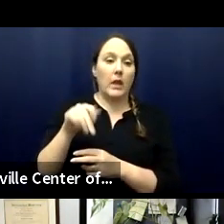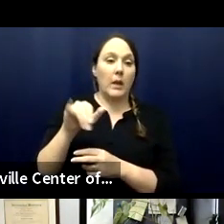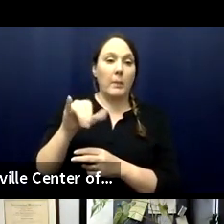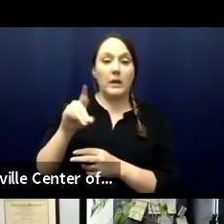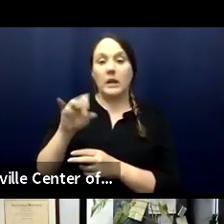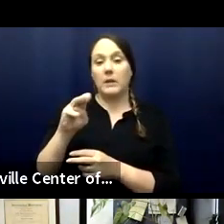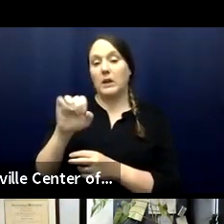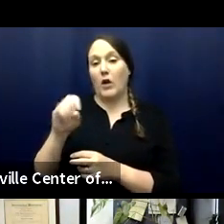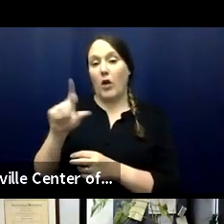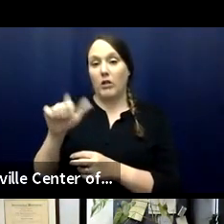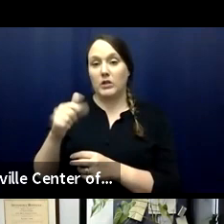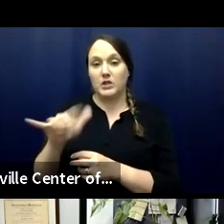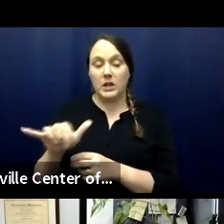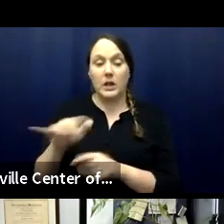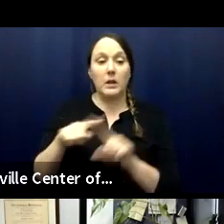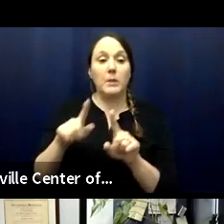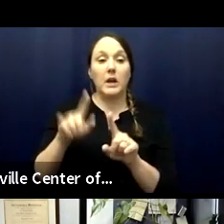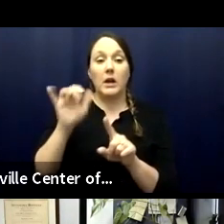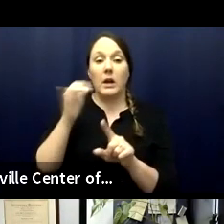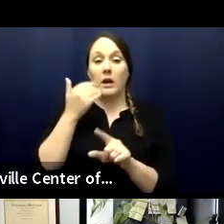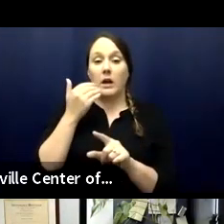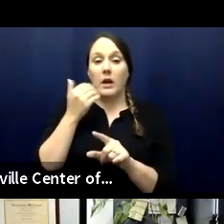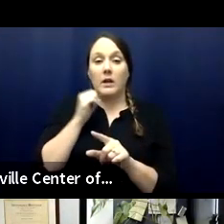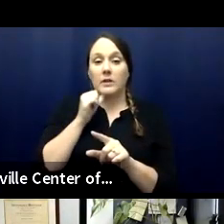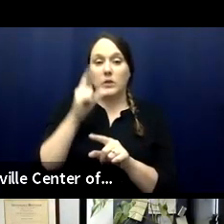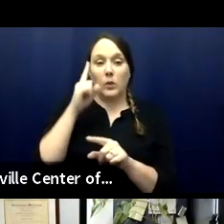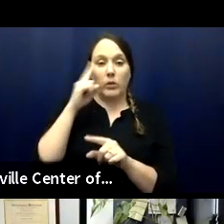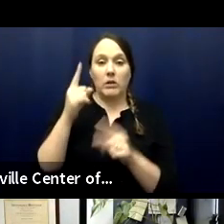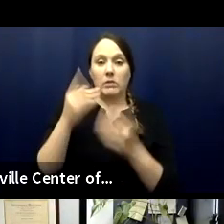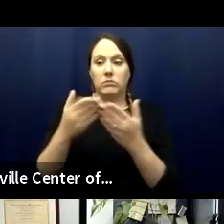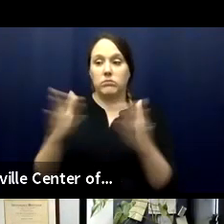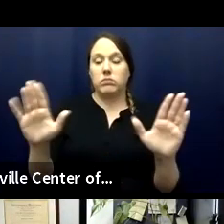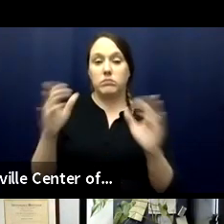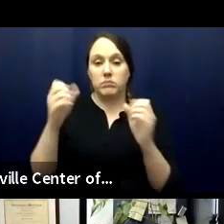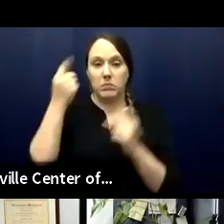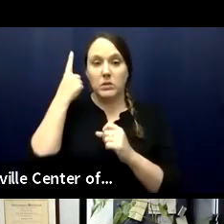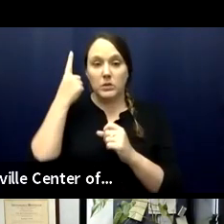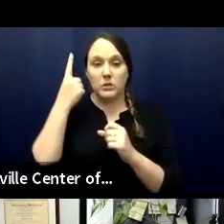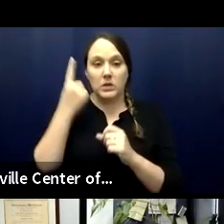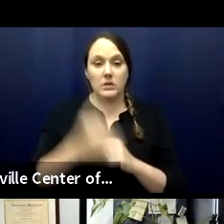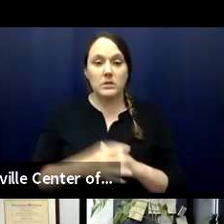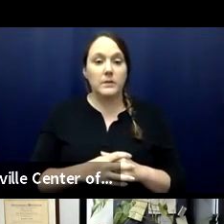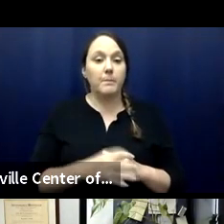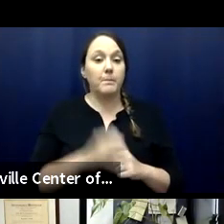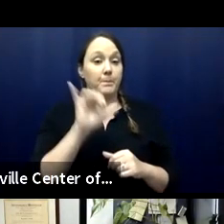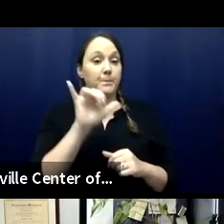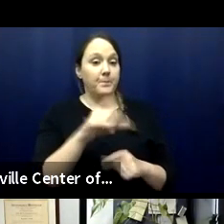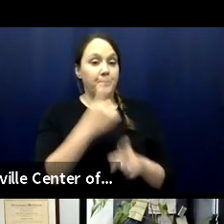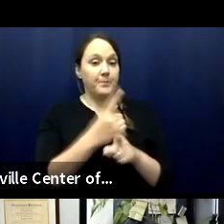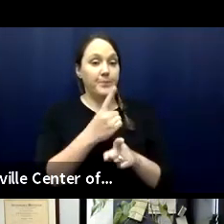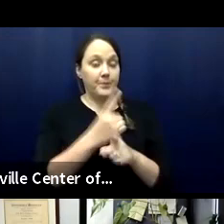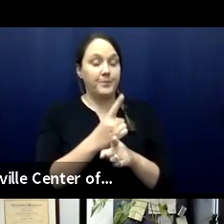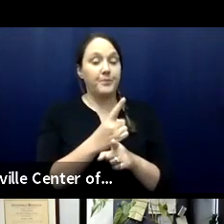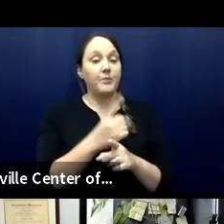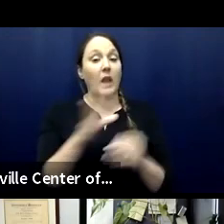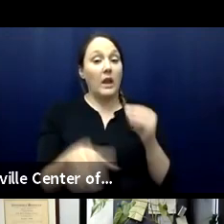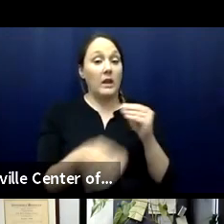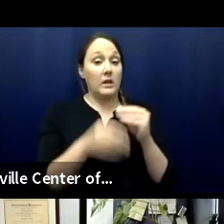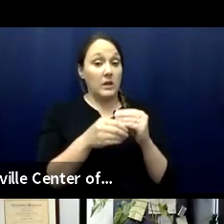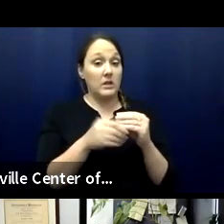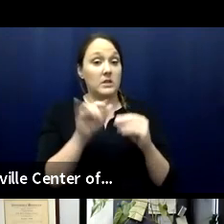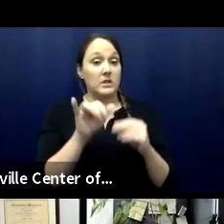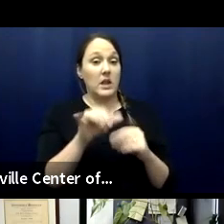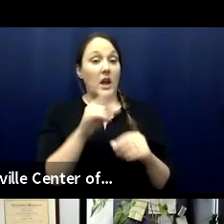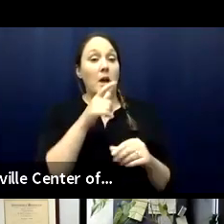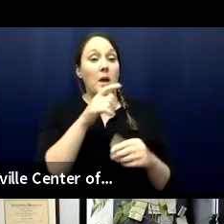I don't know that that's necessarily widely understood if it is correct. That actually is correct. And in addition to that, it matters